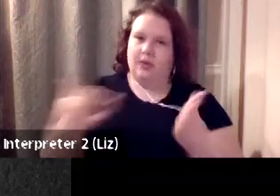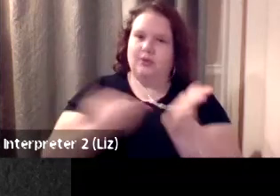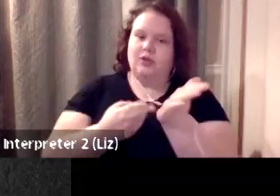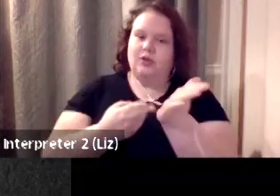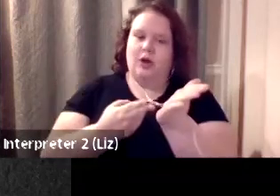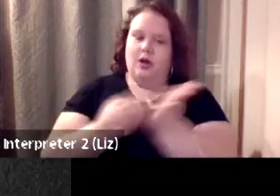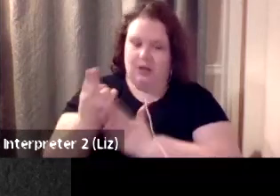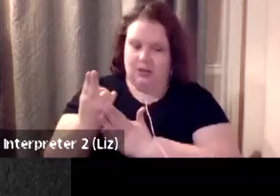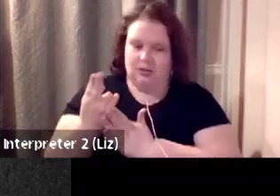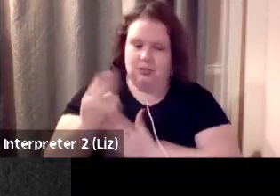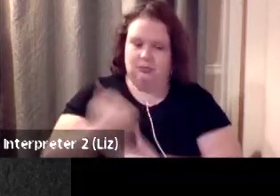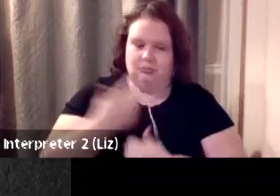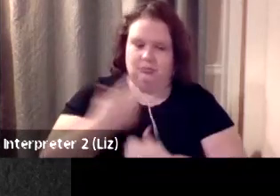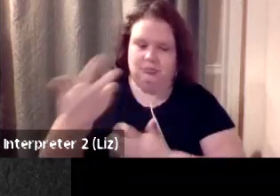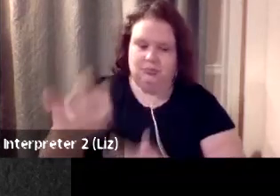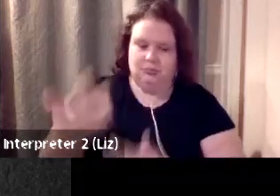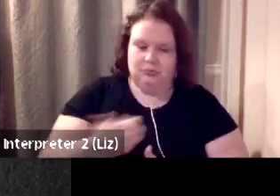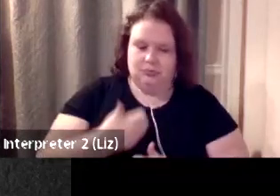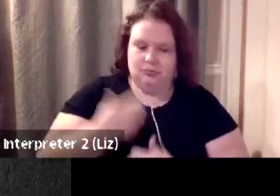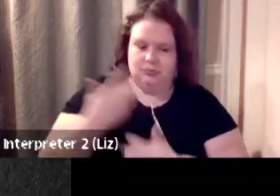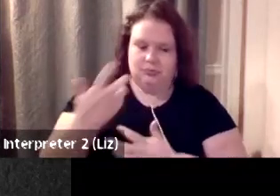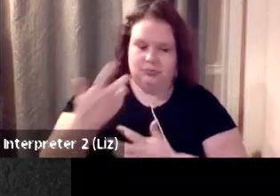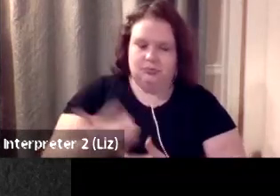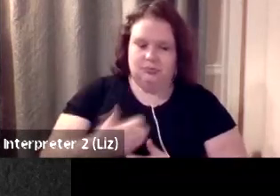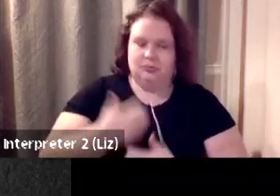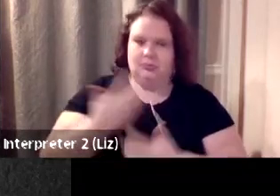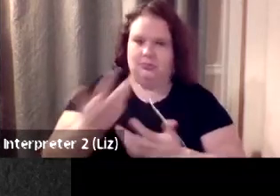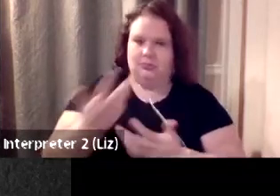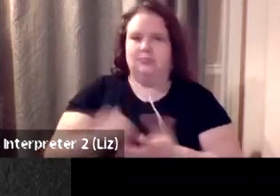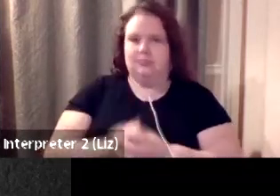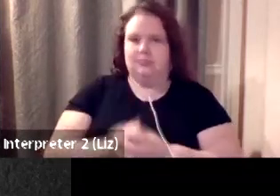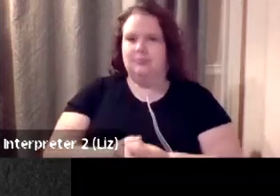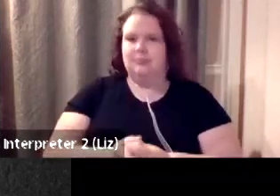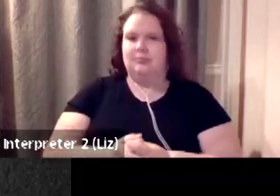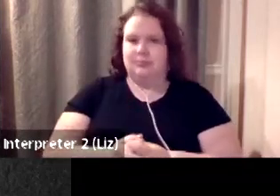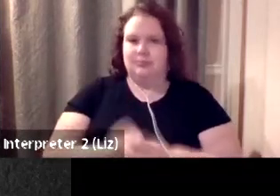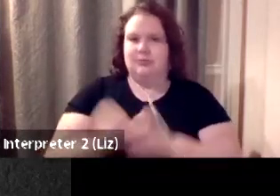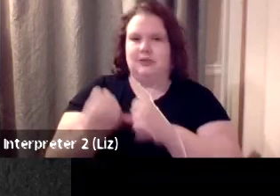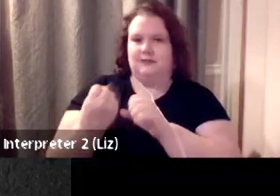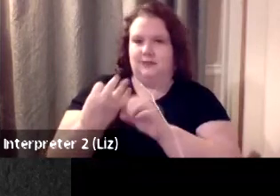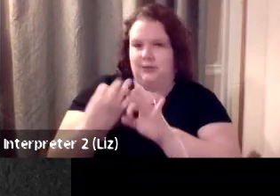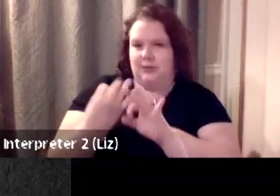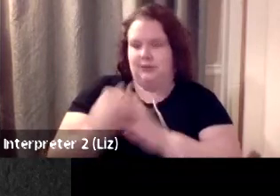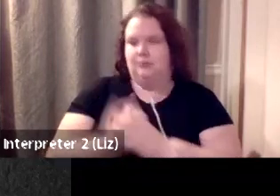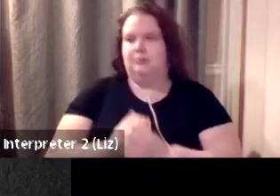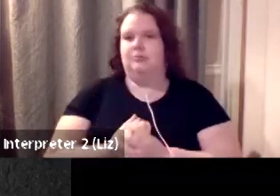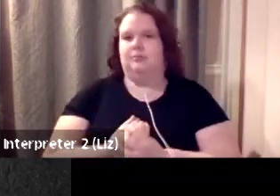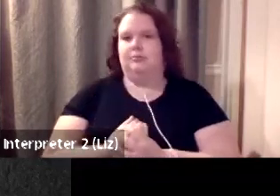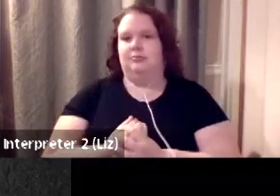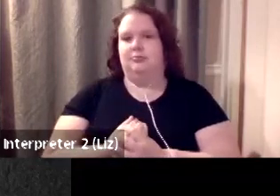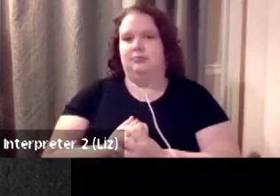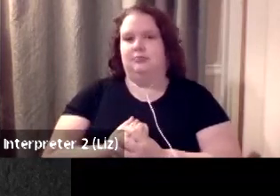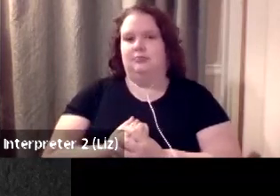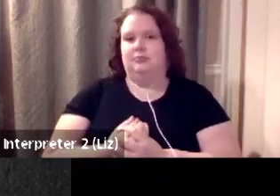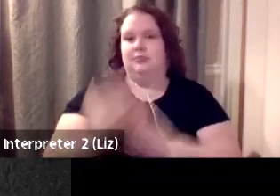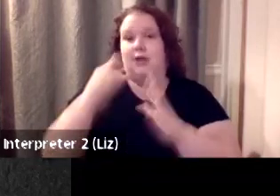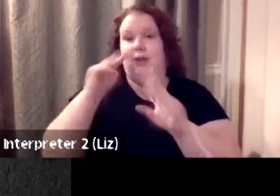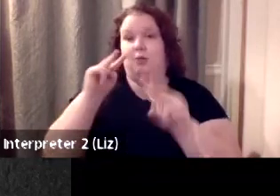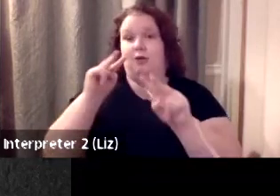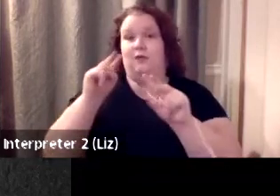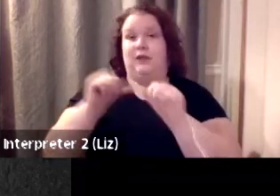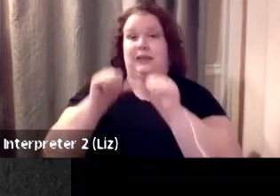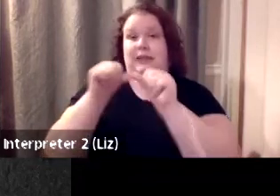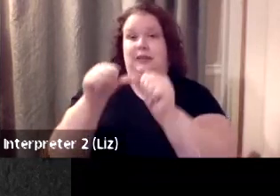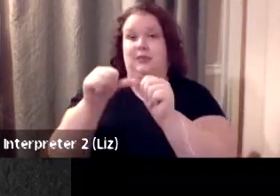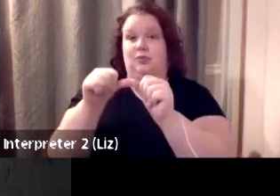feedback and good questions. And we're just looking forward to continuing the conversation May the 3rd. Anything else, Dr. Kincannon?